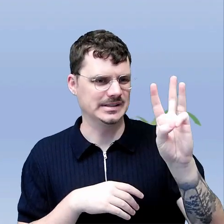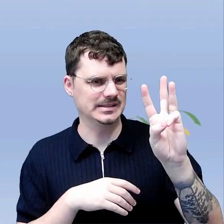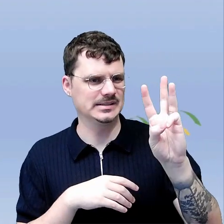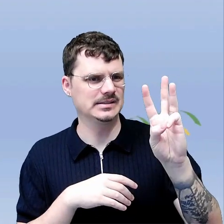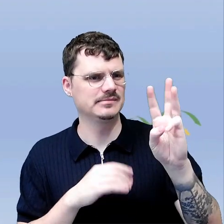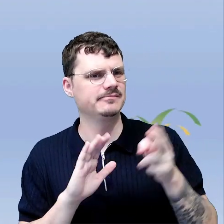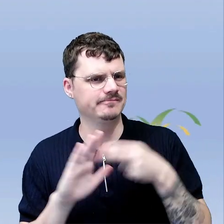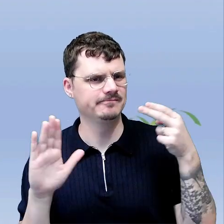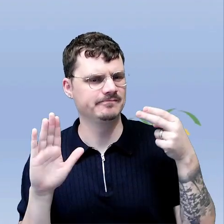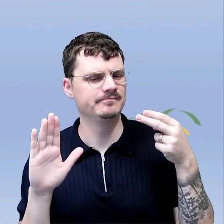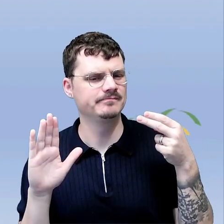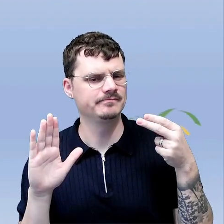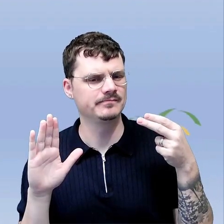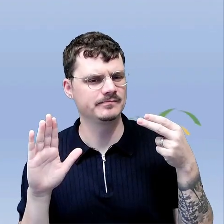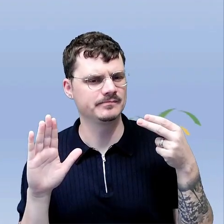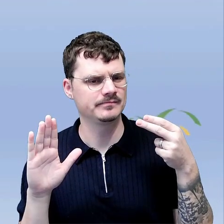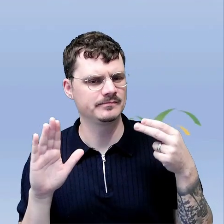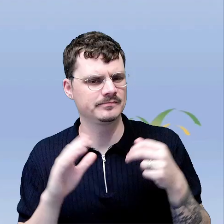old.